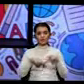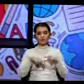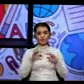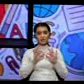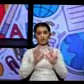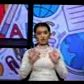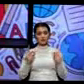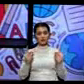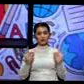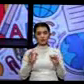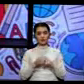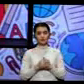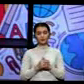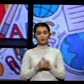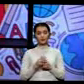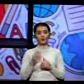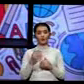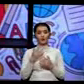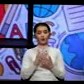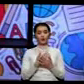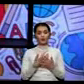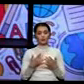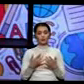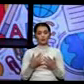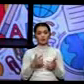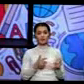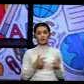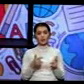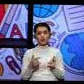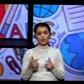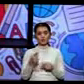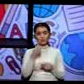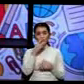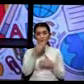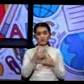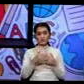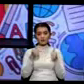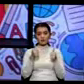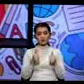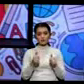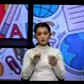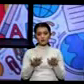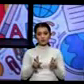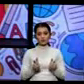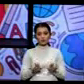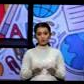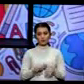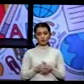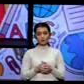Kayfiyatlaringiz yaxshimi? Unday bo'lsa, o'quv qurollaringizni hozirlab, ekran qarshisiga yaqinroq joylashib